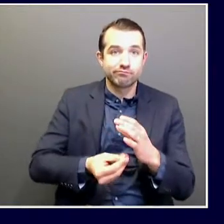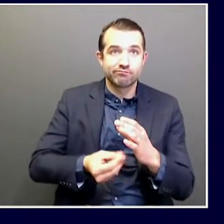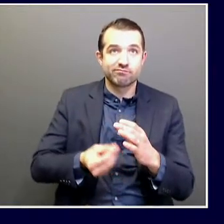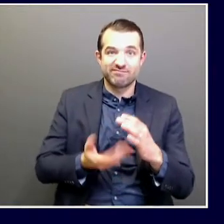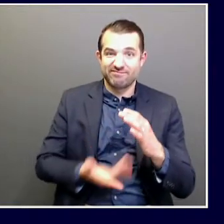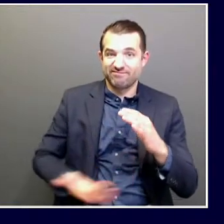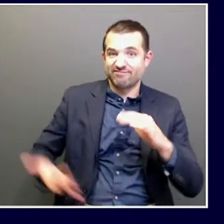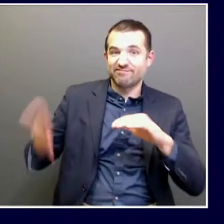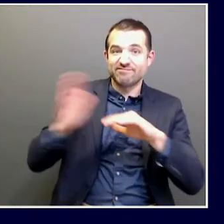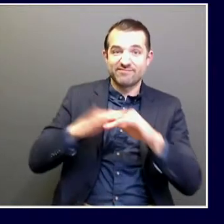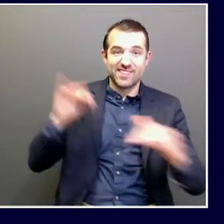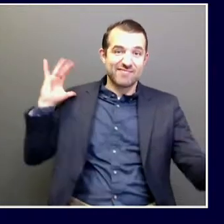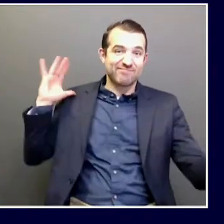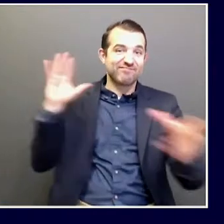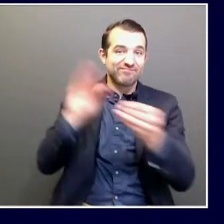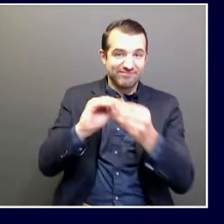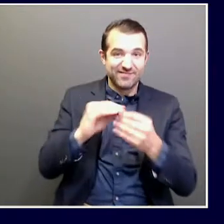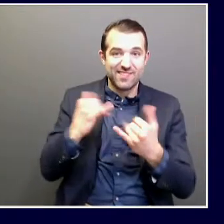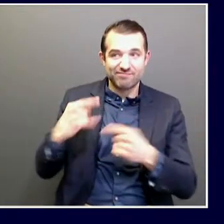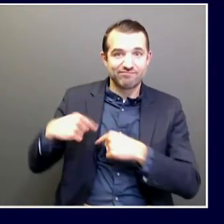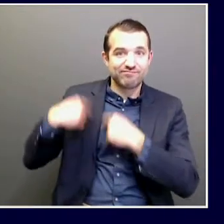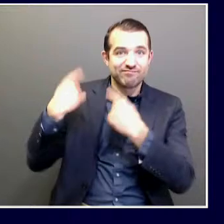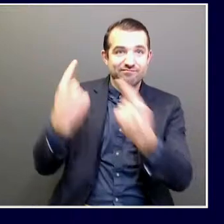with COVID-19 to now